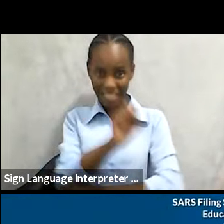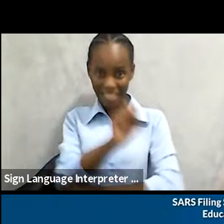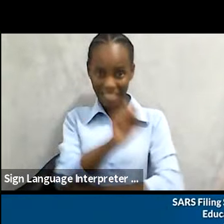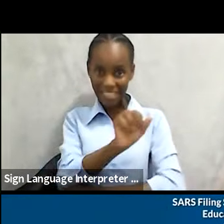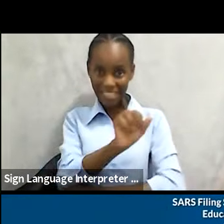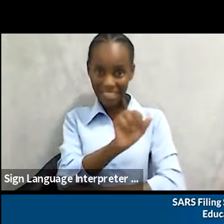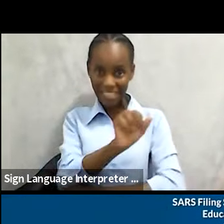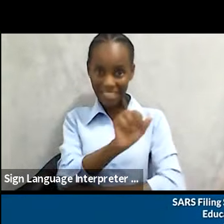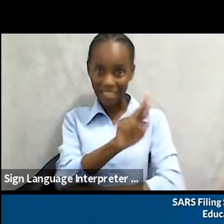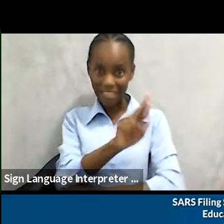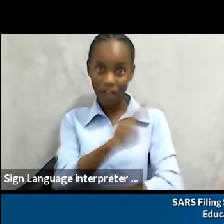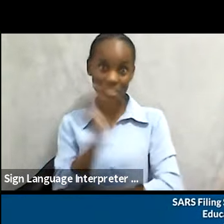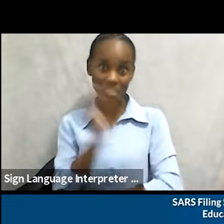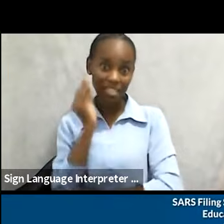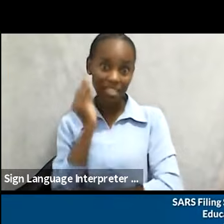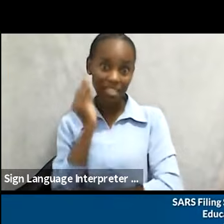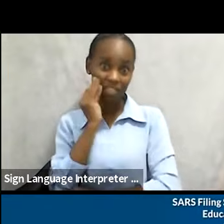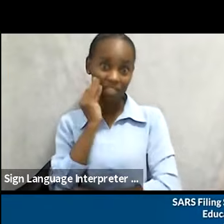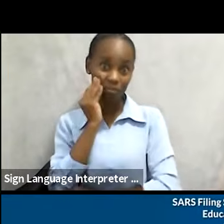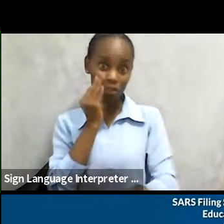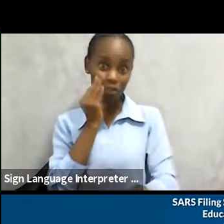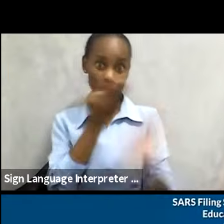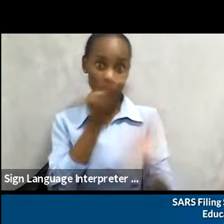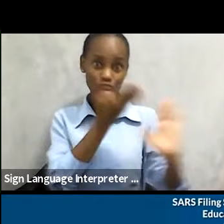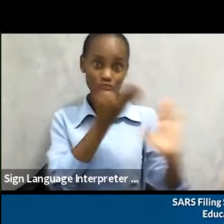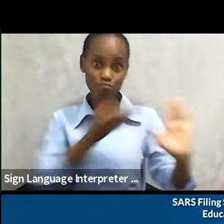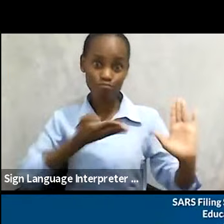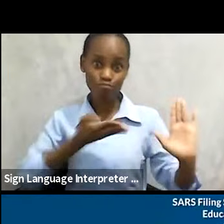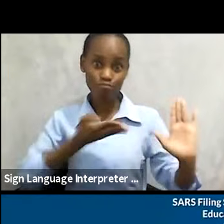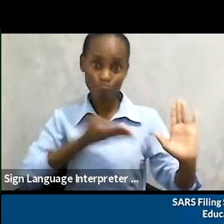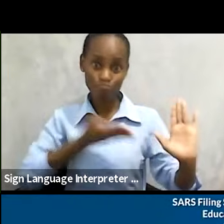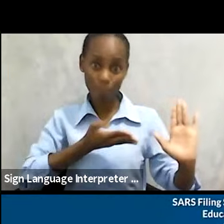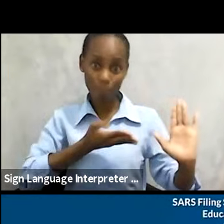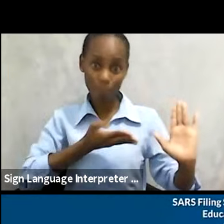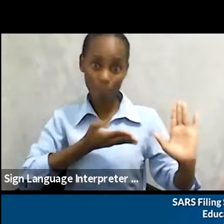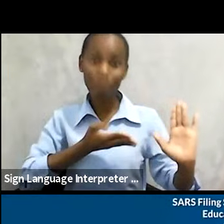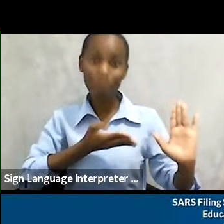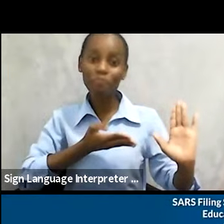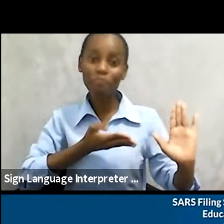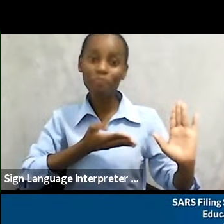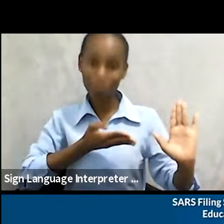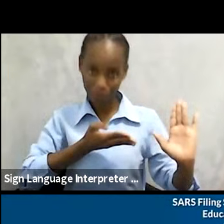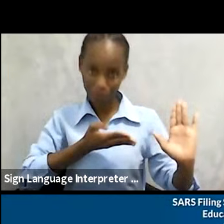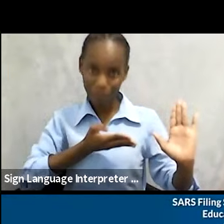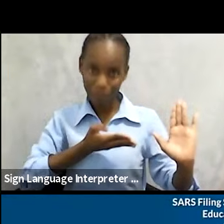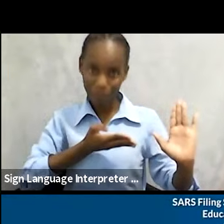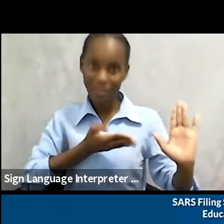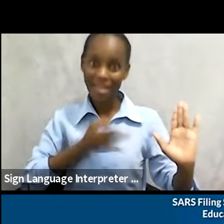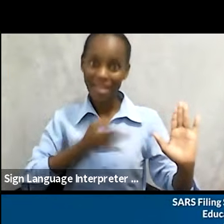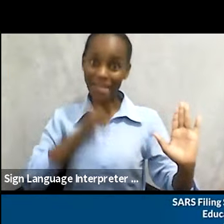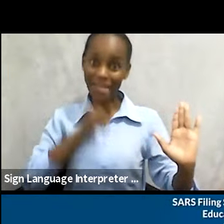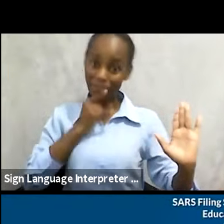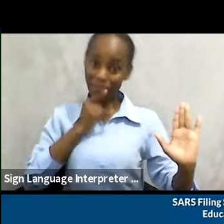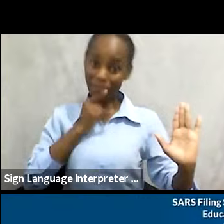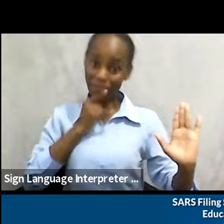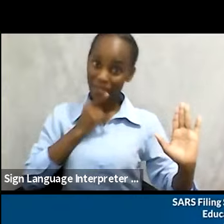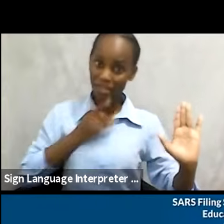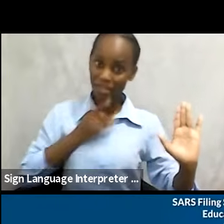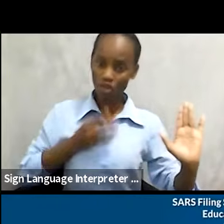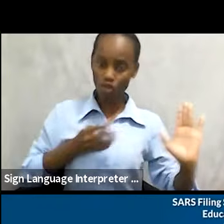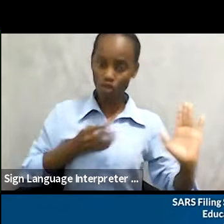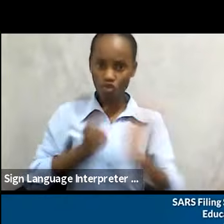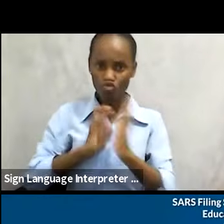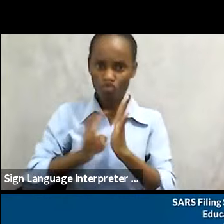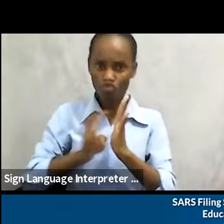We need to protect you as our taxpayer. The following question is, how can I update my detail of someone who